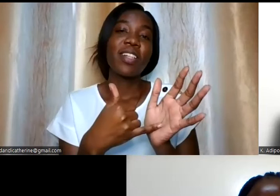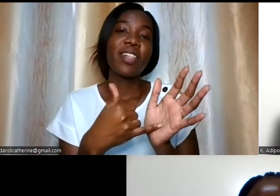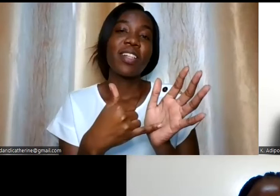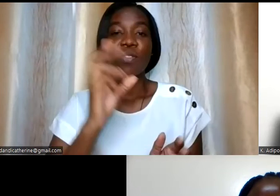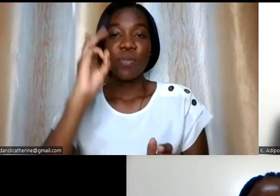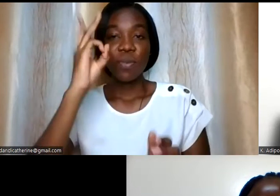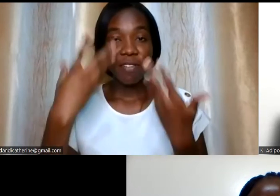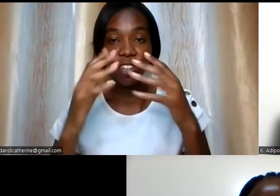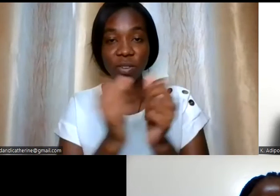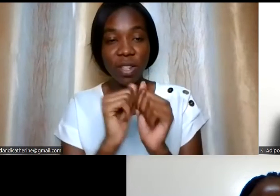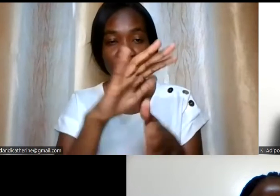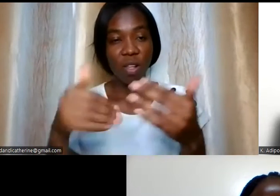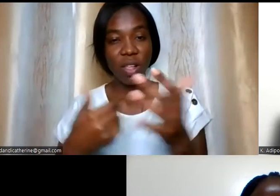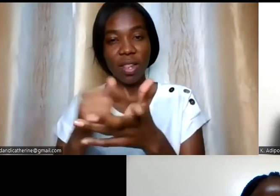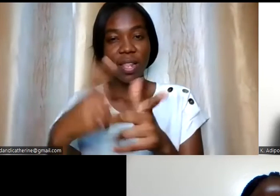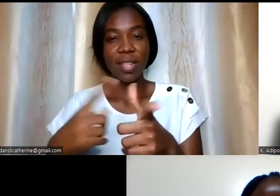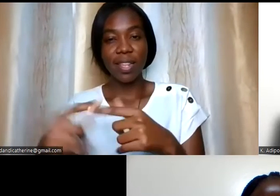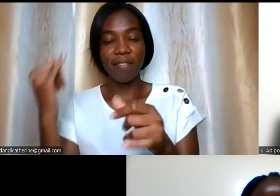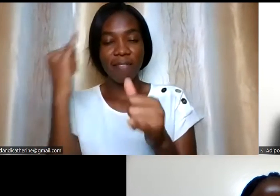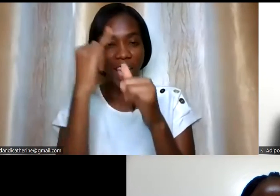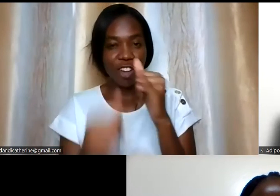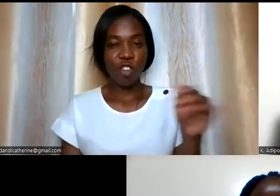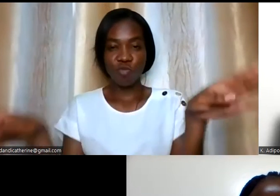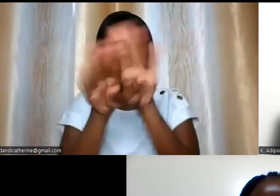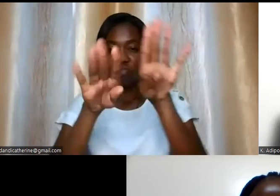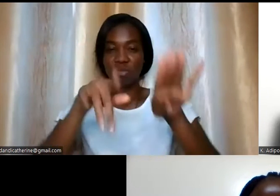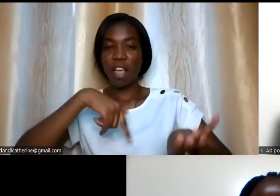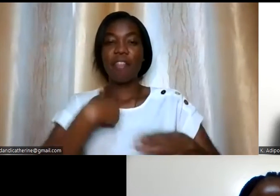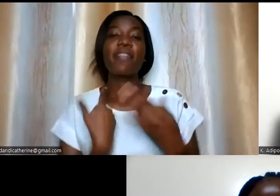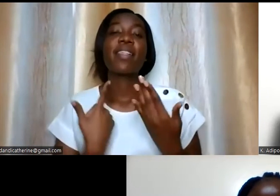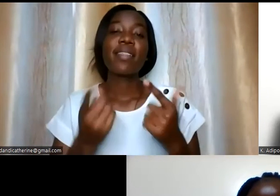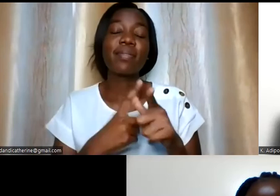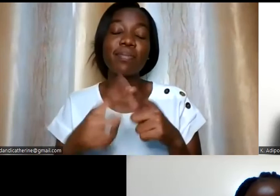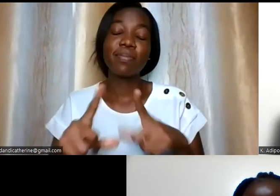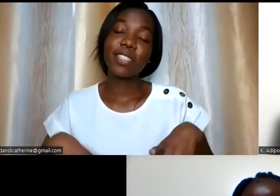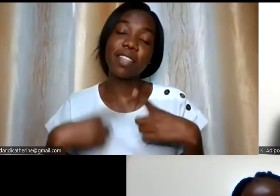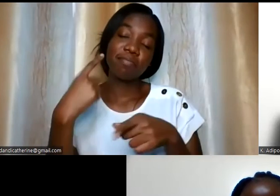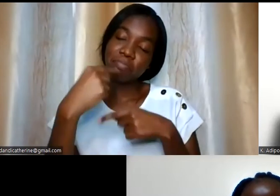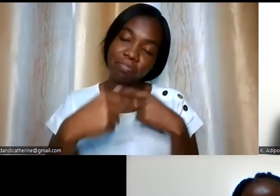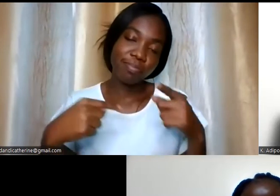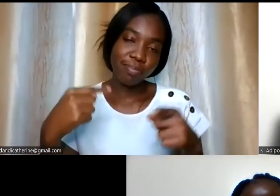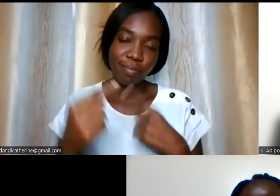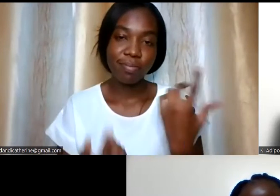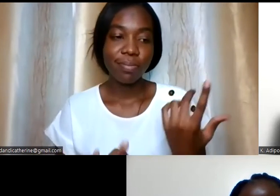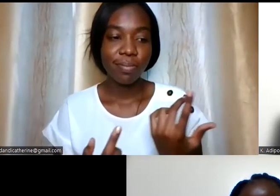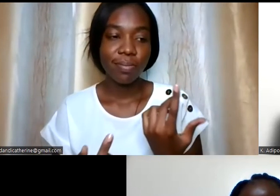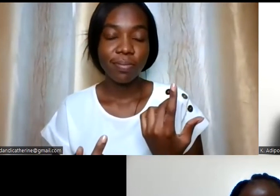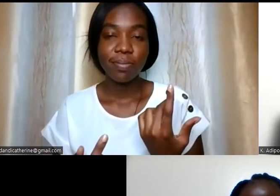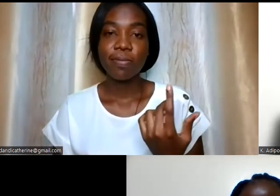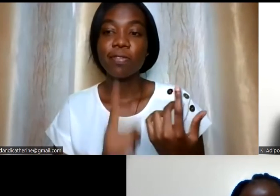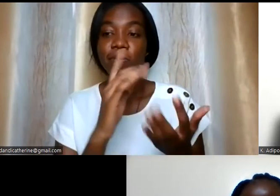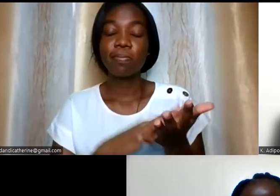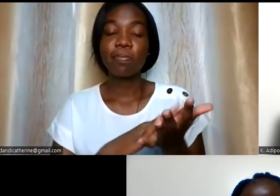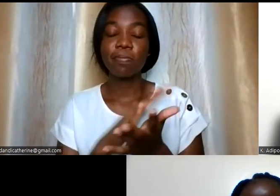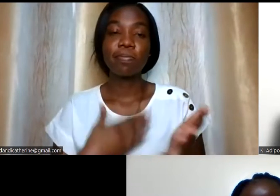else, and then finally she will close the door on herself, and life continues, right? So basically what I'm putting across